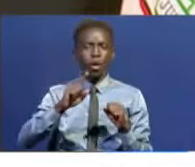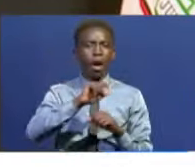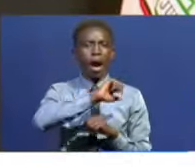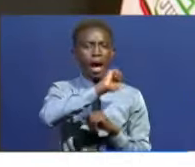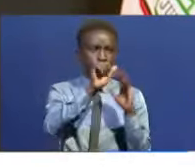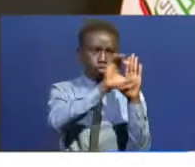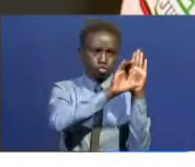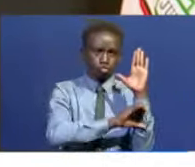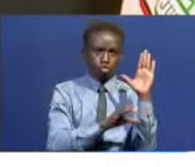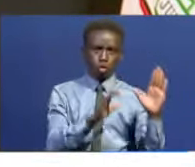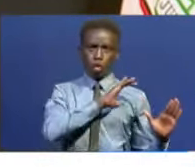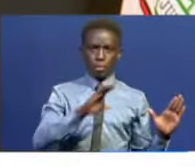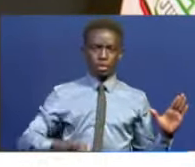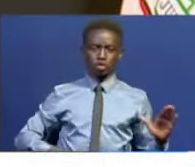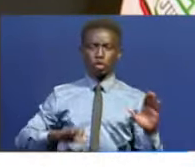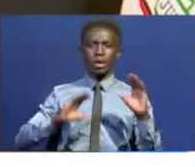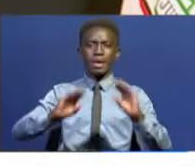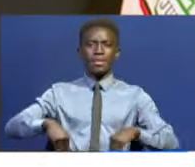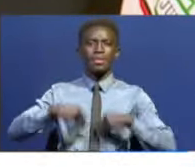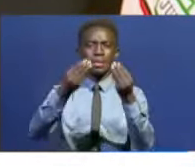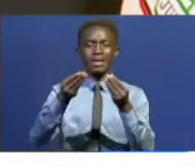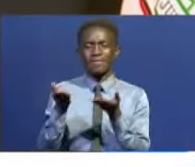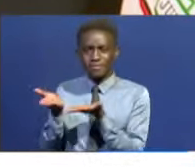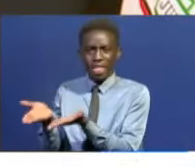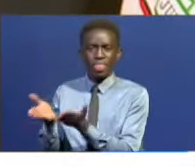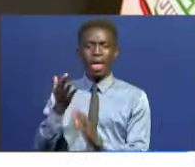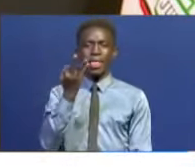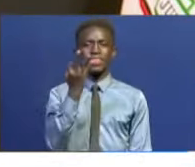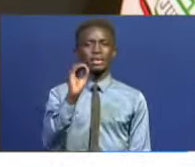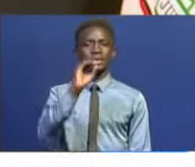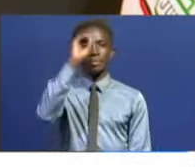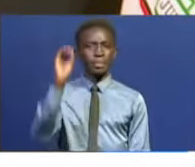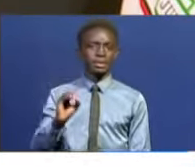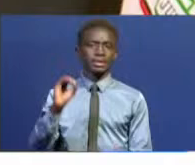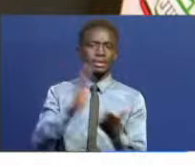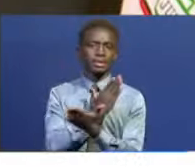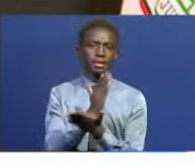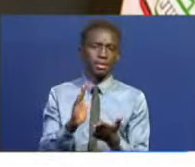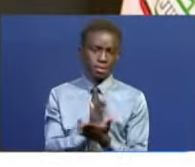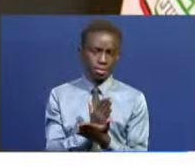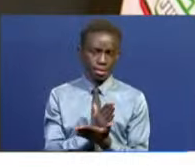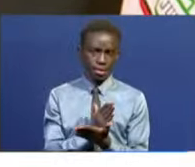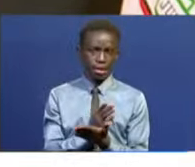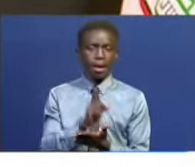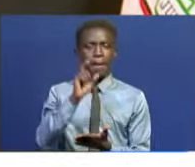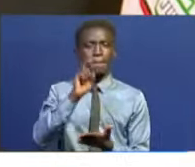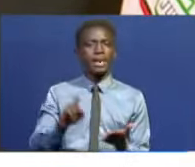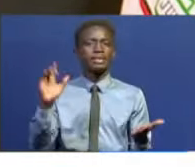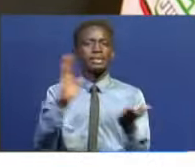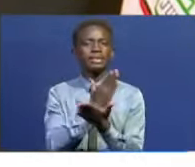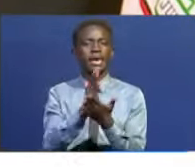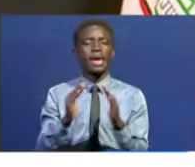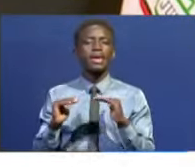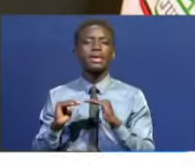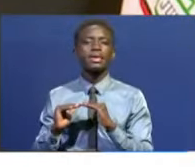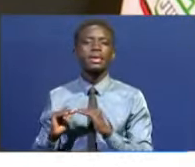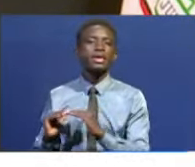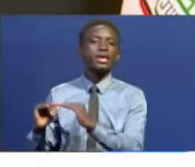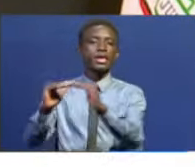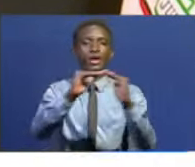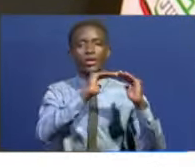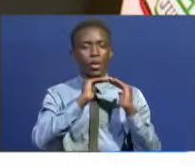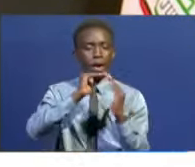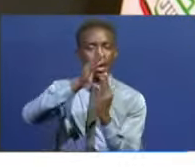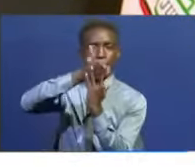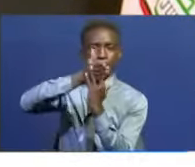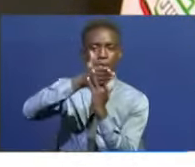commissions, provided the 30% share is to be shared equally between